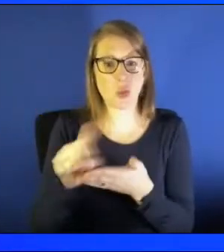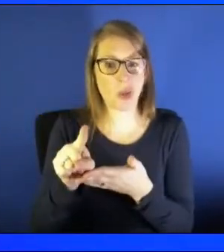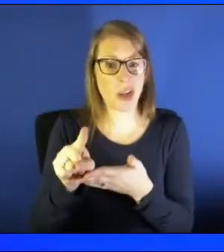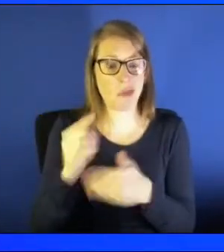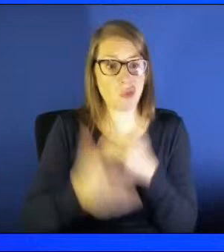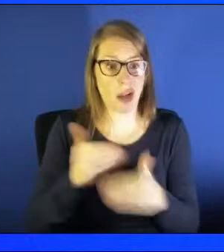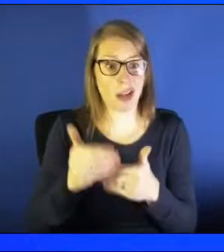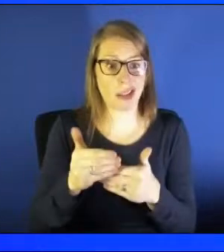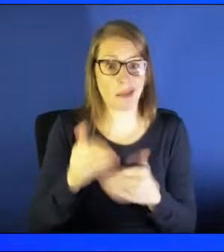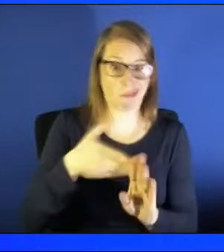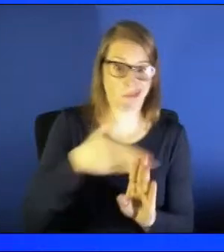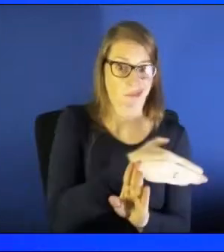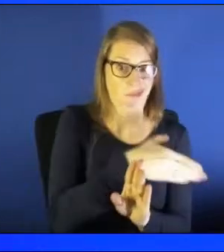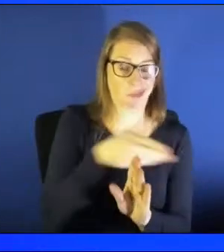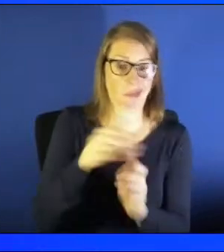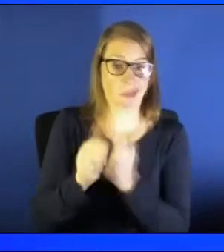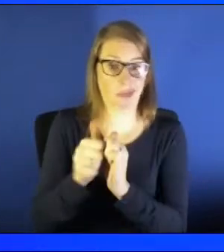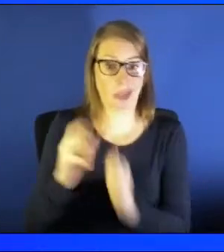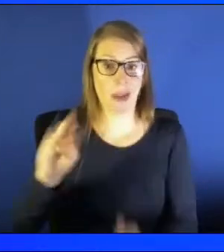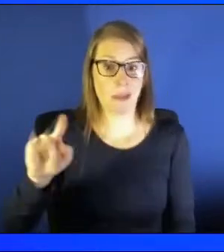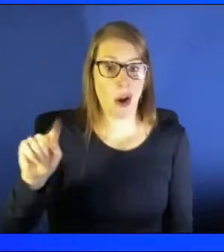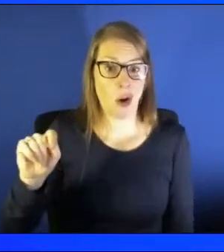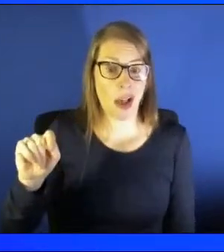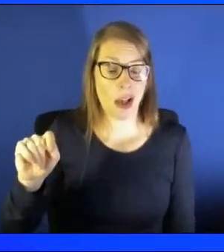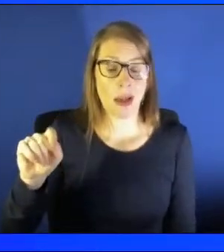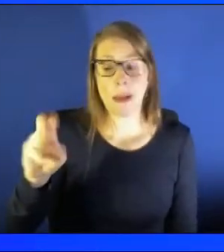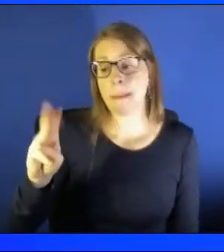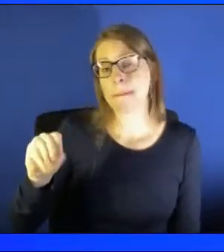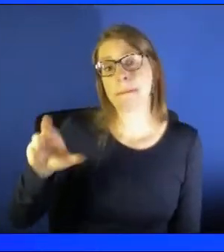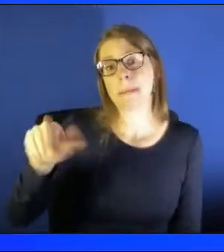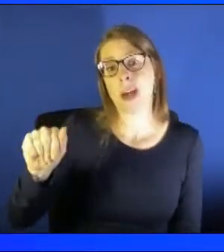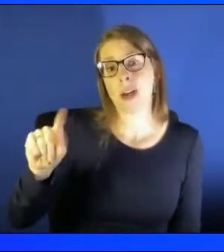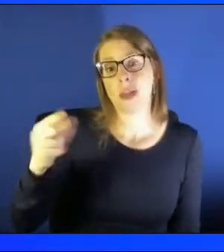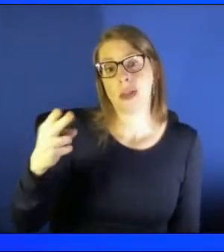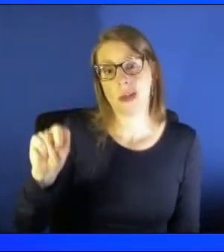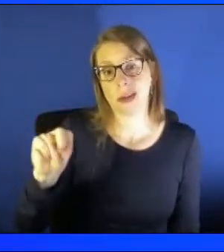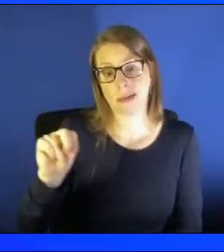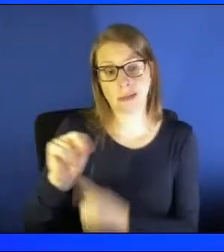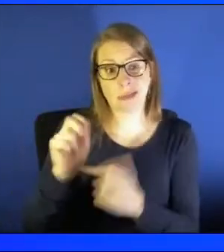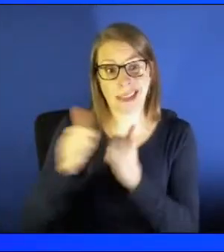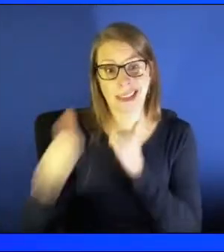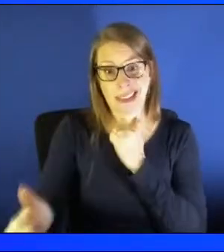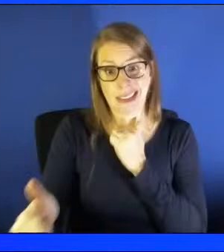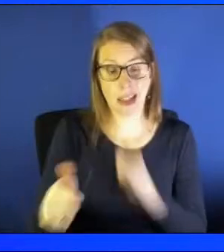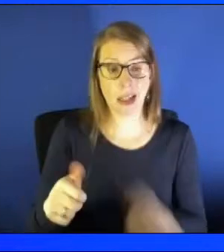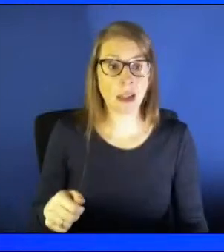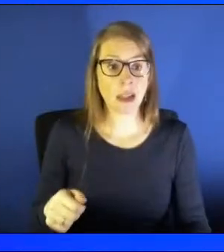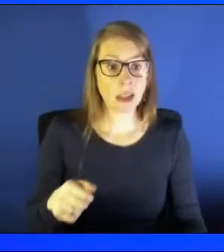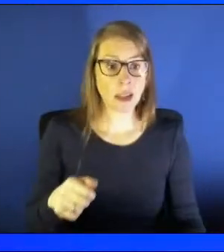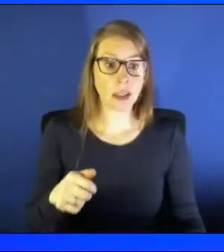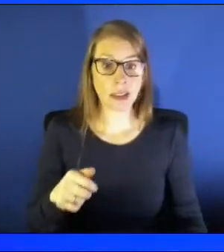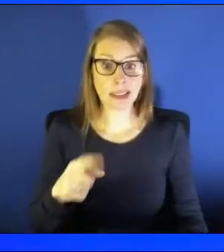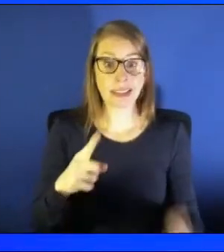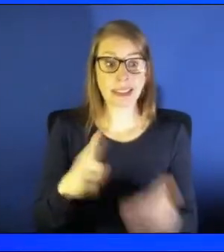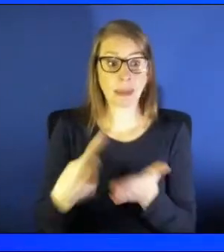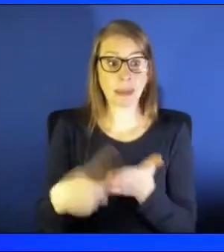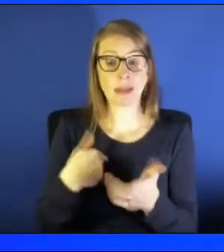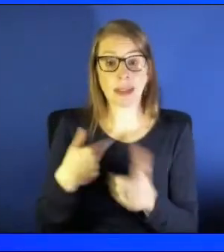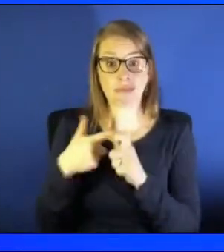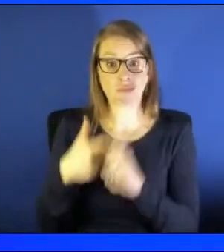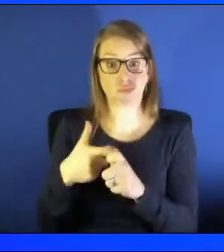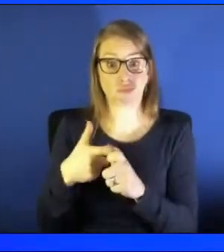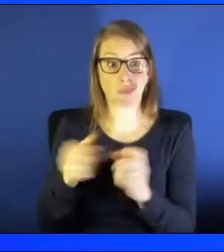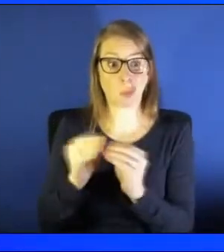marathon distance. In more recent years, I've gotten into distances longer than a marathon, so sometimes that involves a little